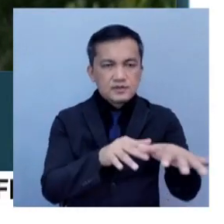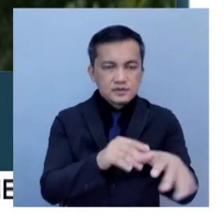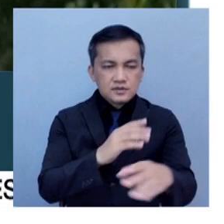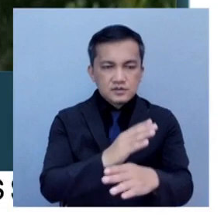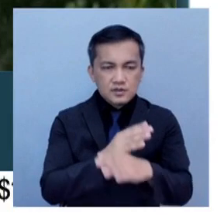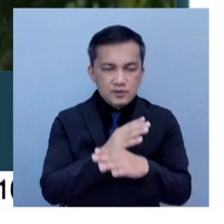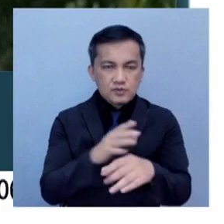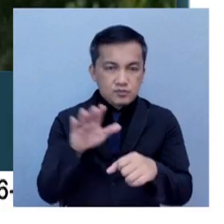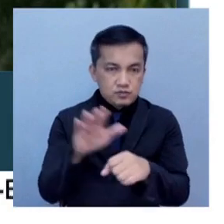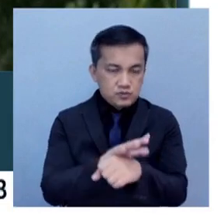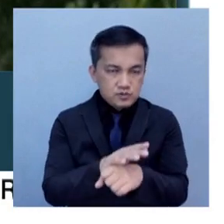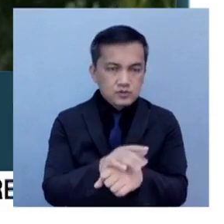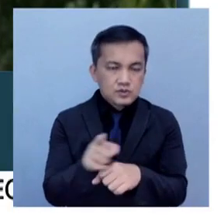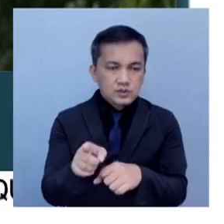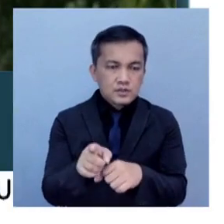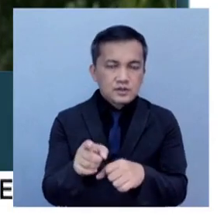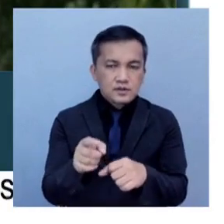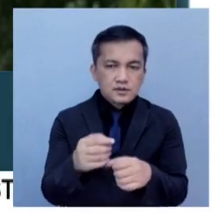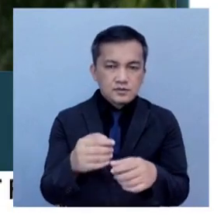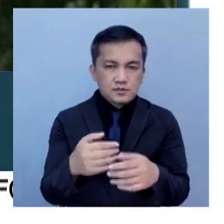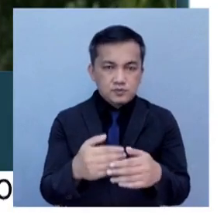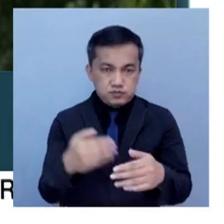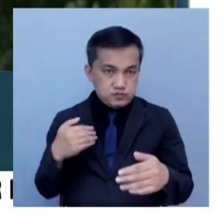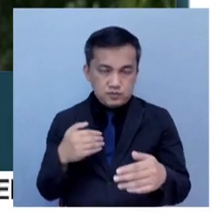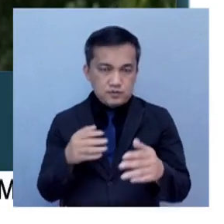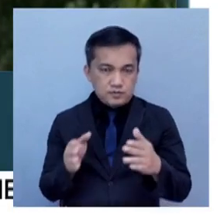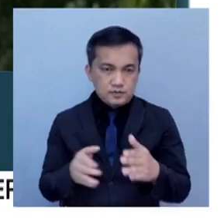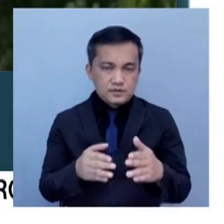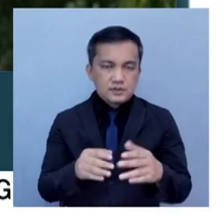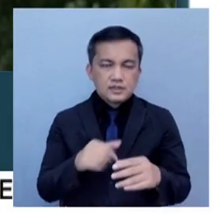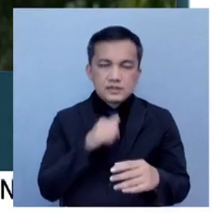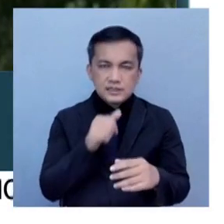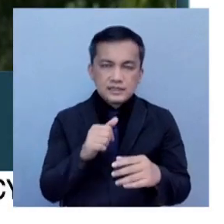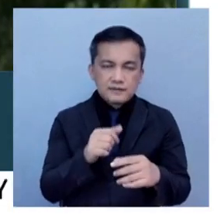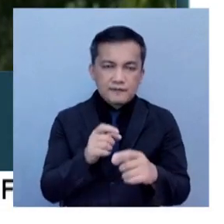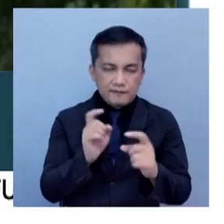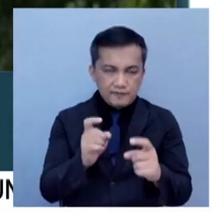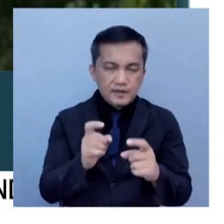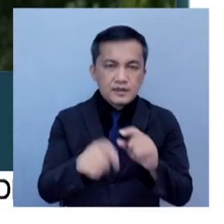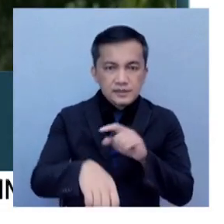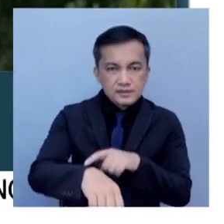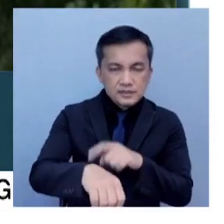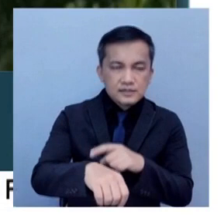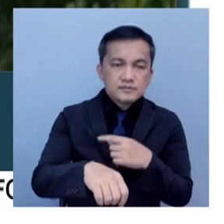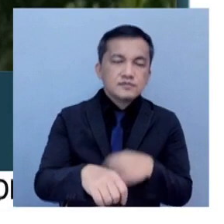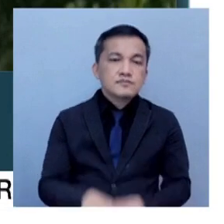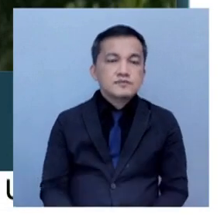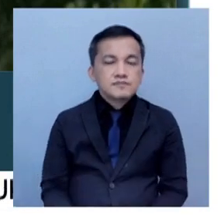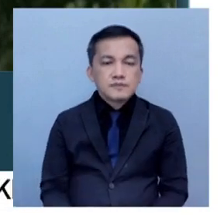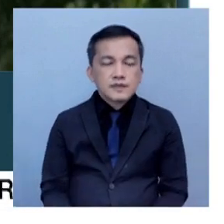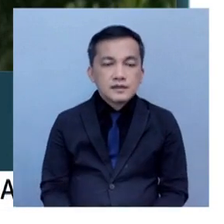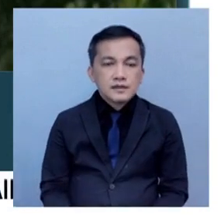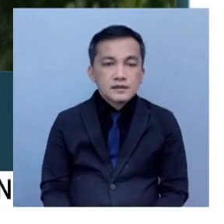congestion, motorists should plan their trips during non-peak hours. Additionally, Carmina,